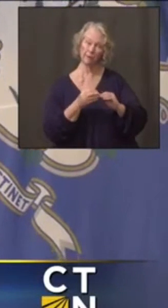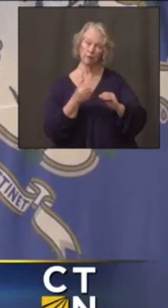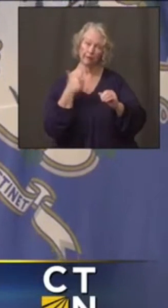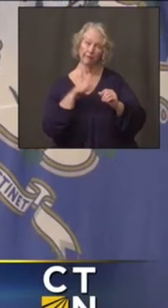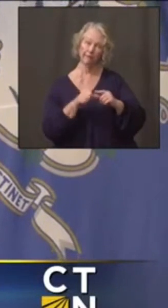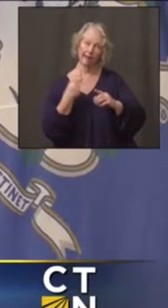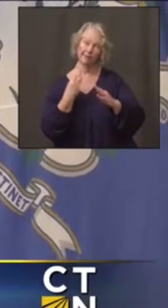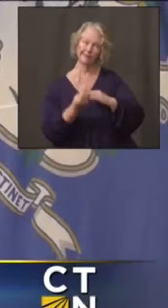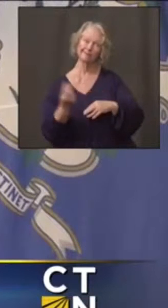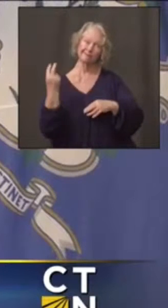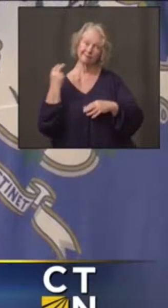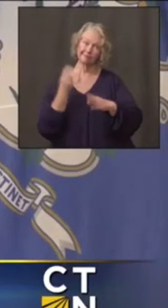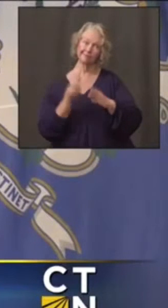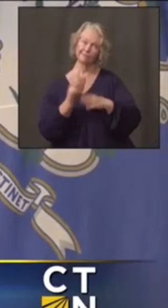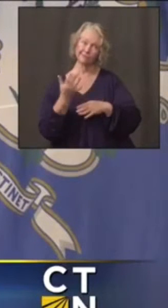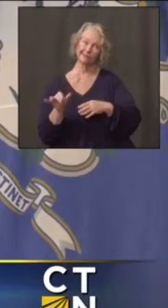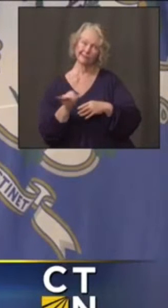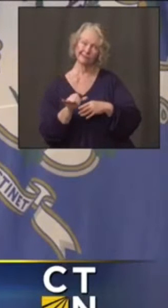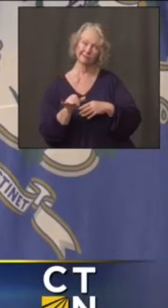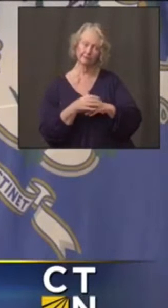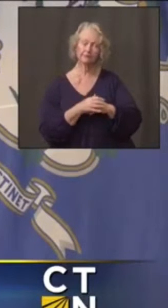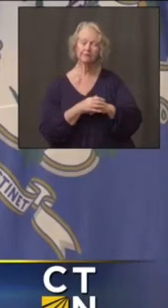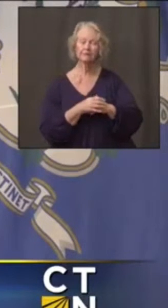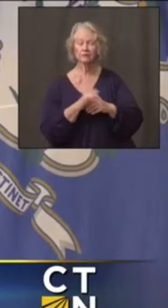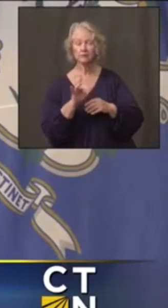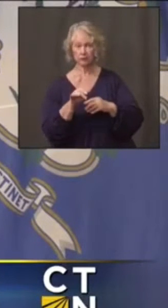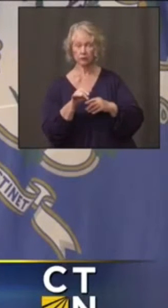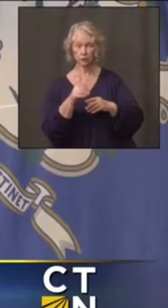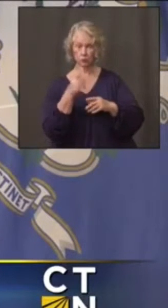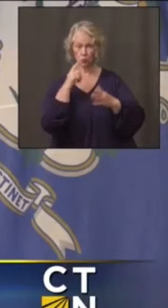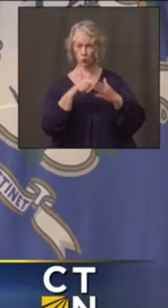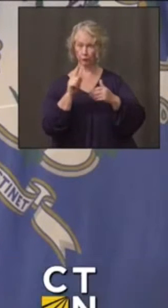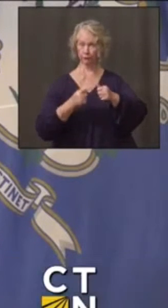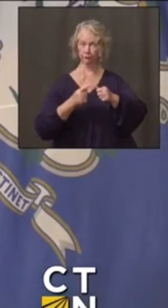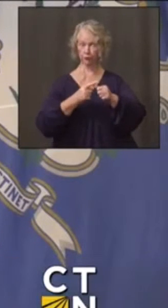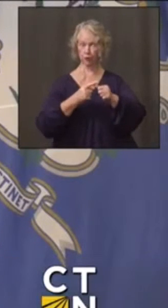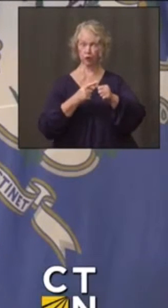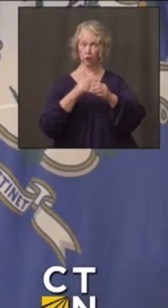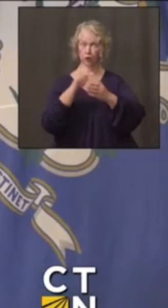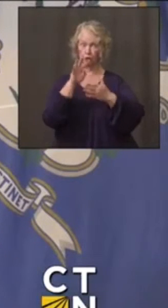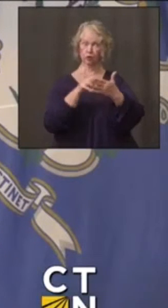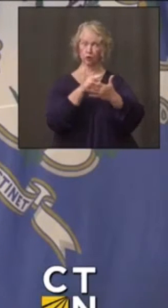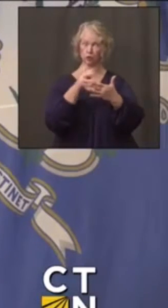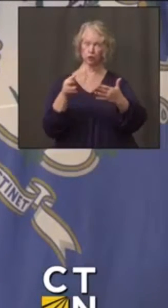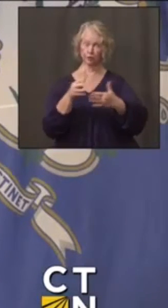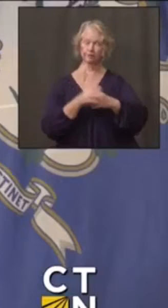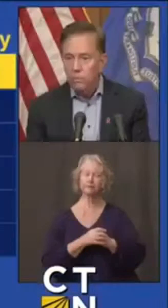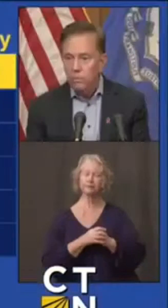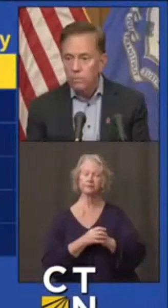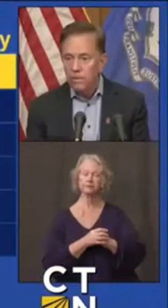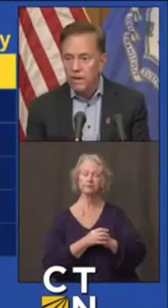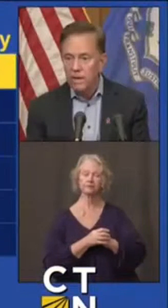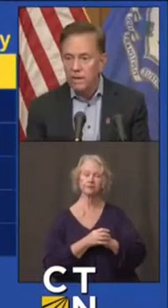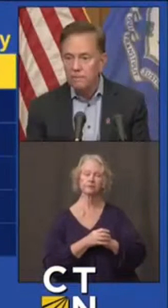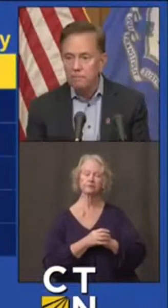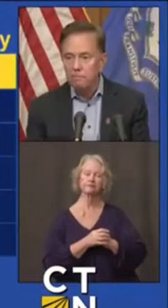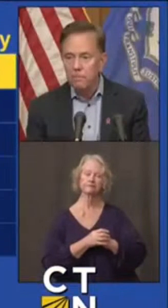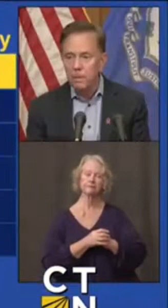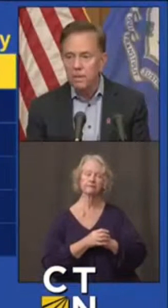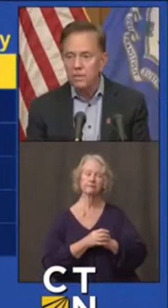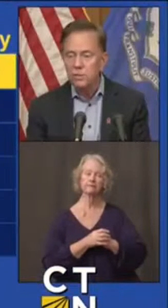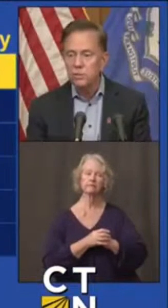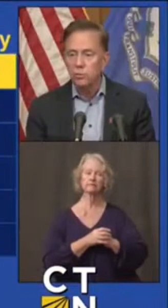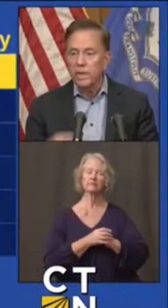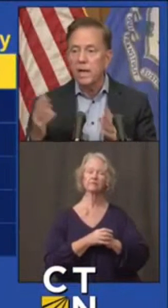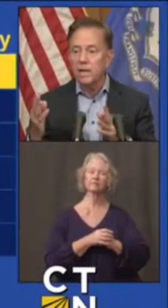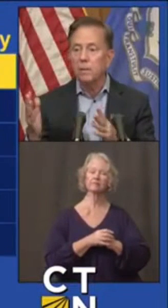as well. You can see here from this first chart, if you can get that up, guys. We had, this